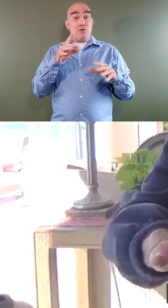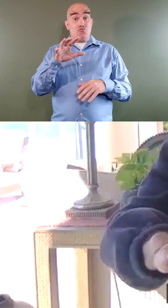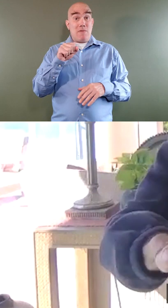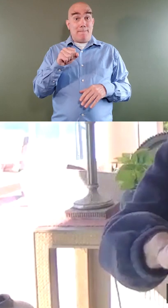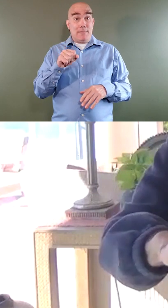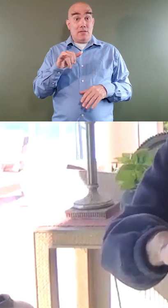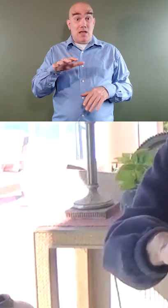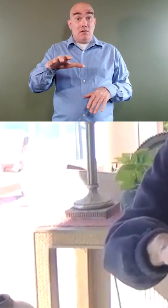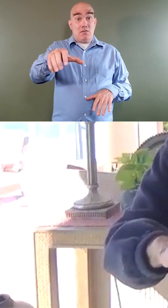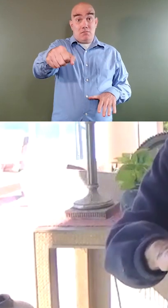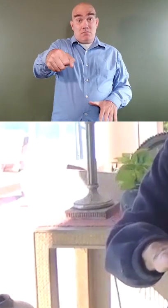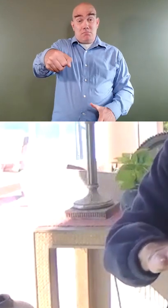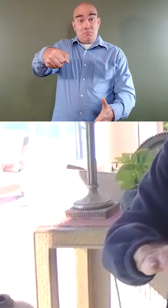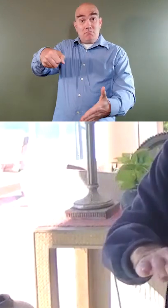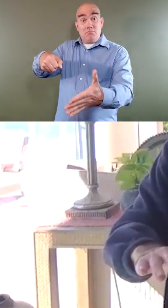you're grabbing,